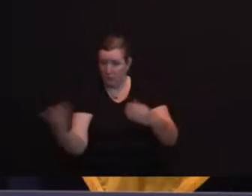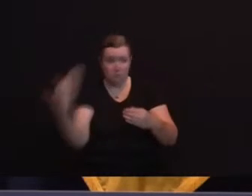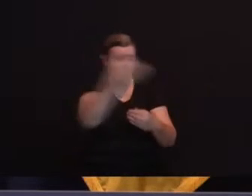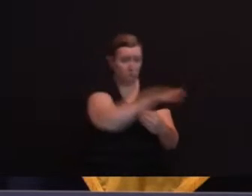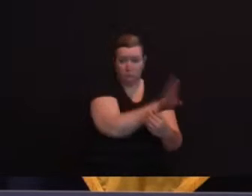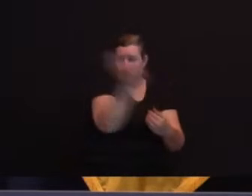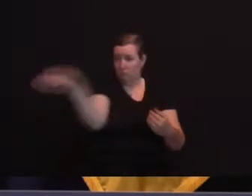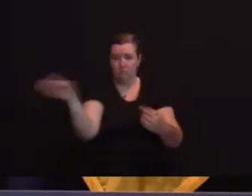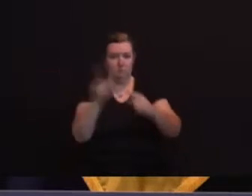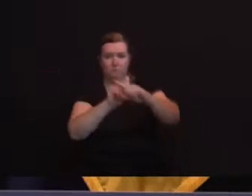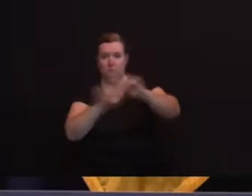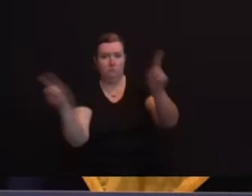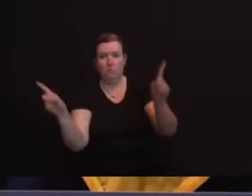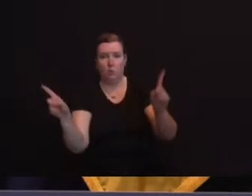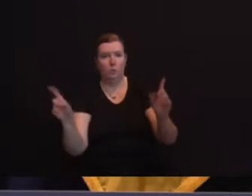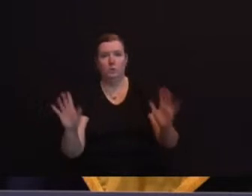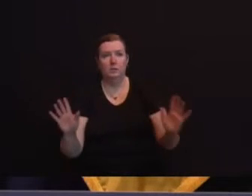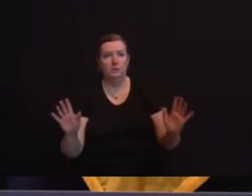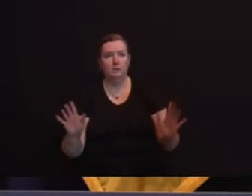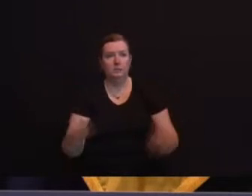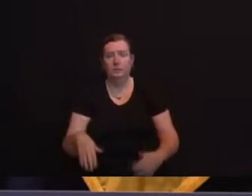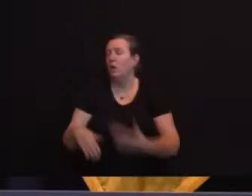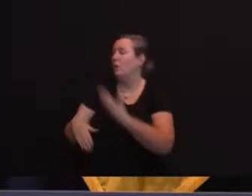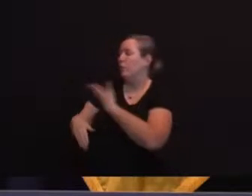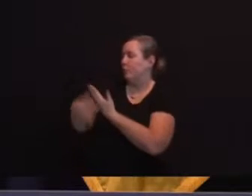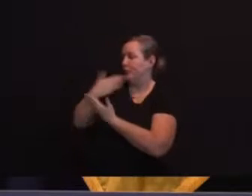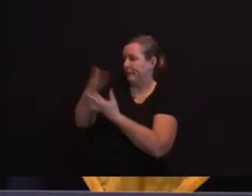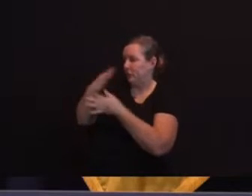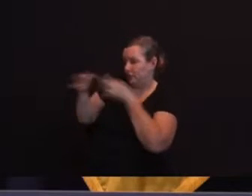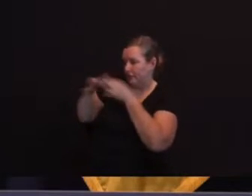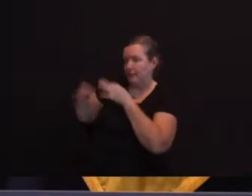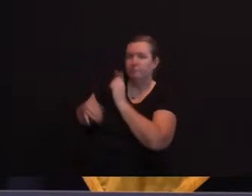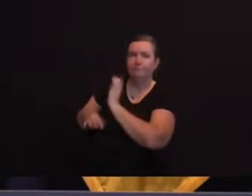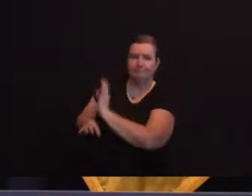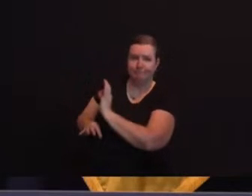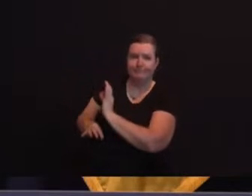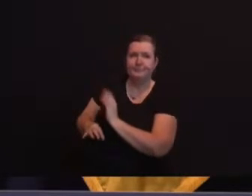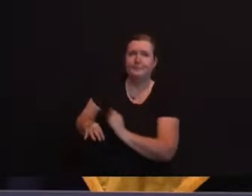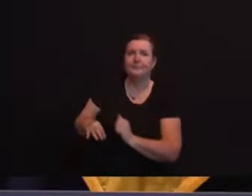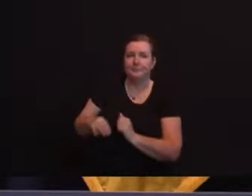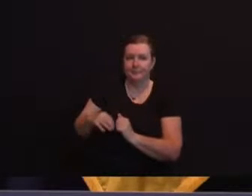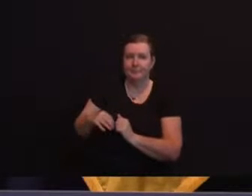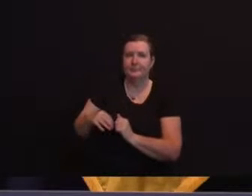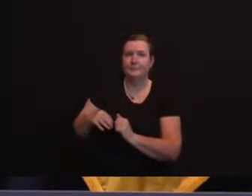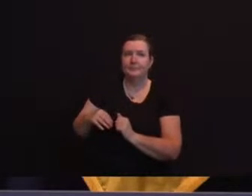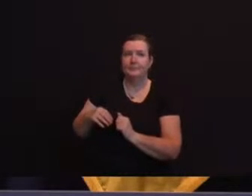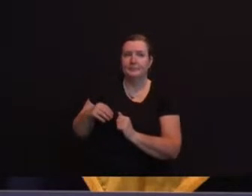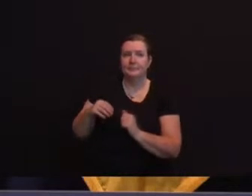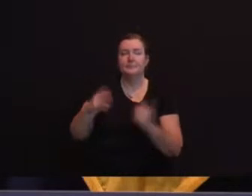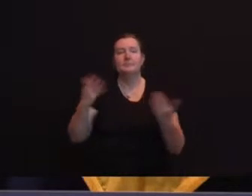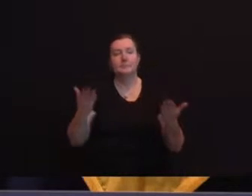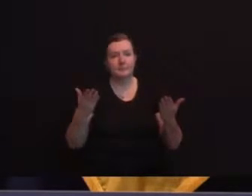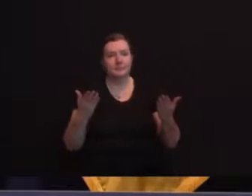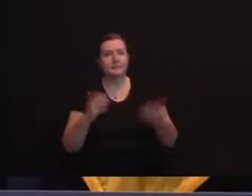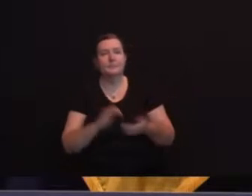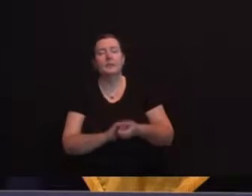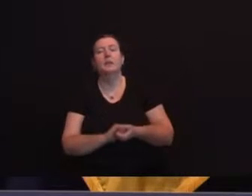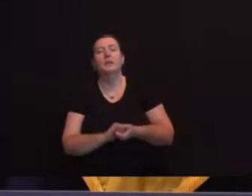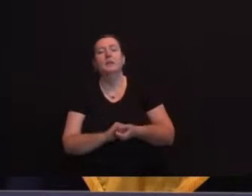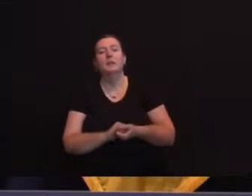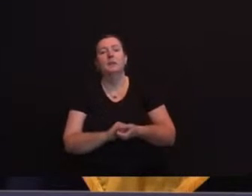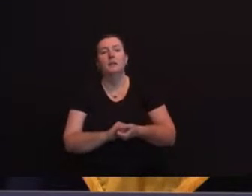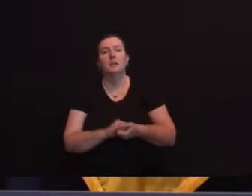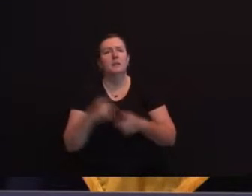care residents, especially as the holidays are upon us. Secondly, just quite striking today, we've talked over the past couple of